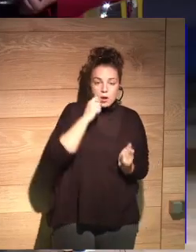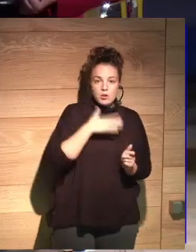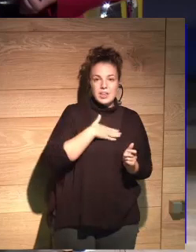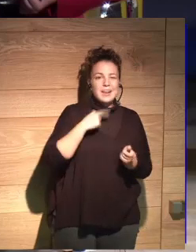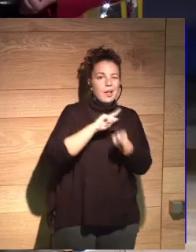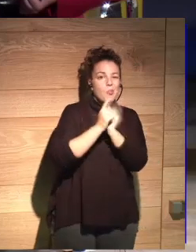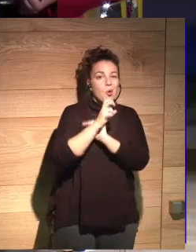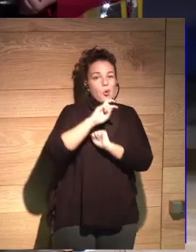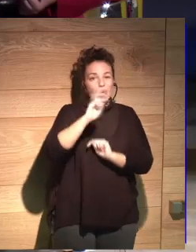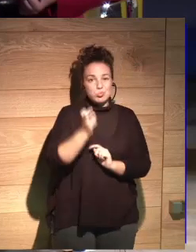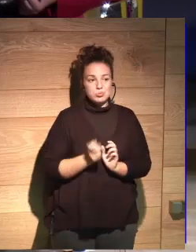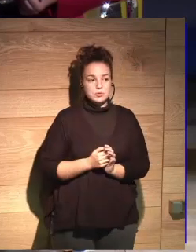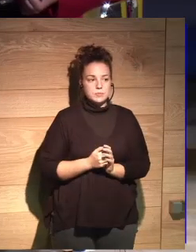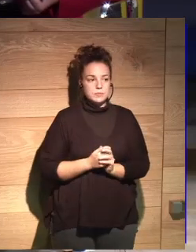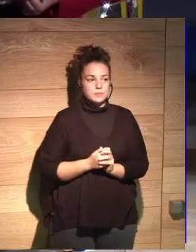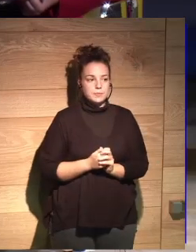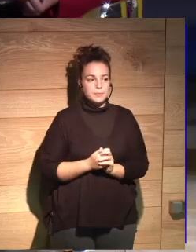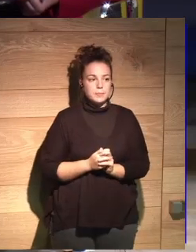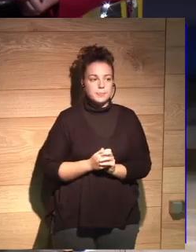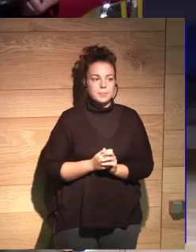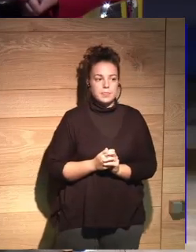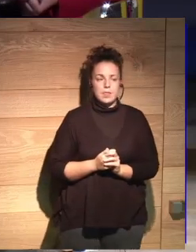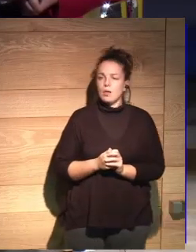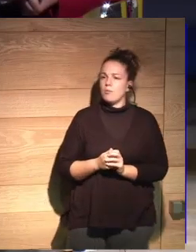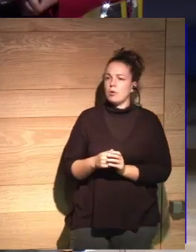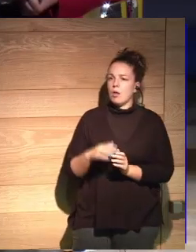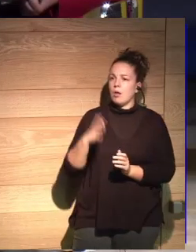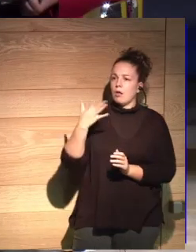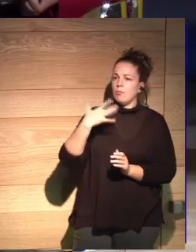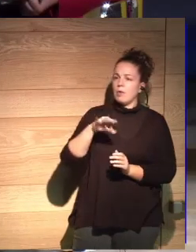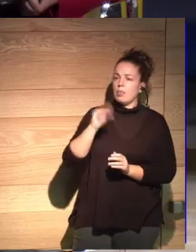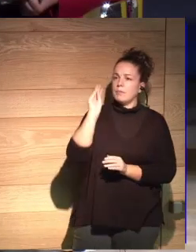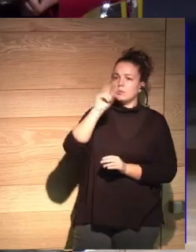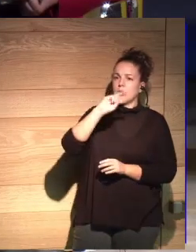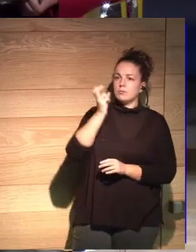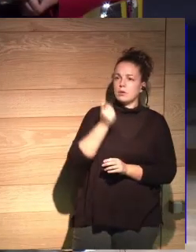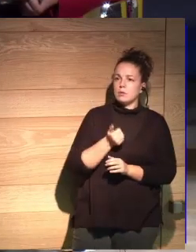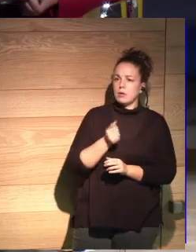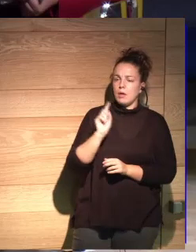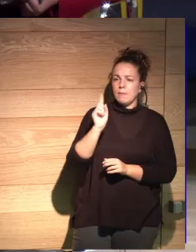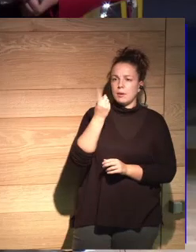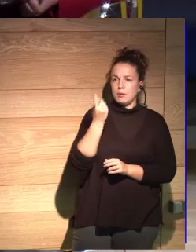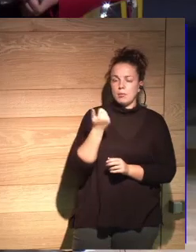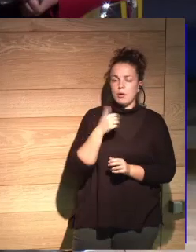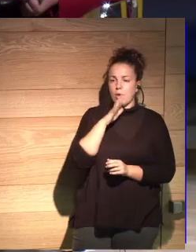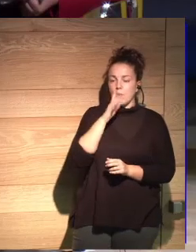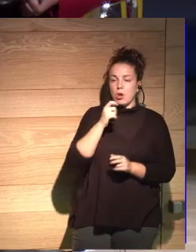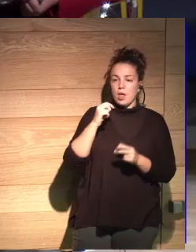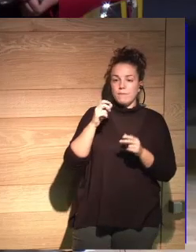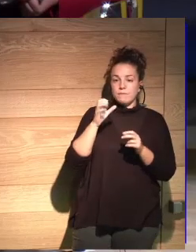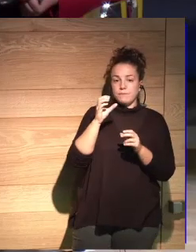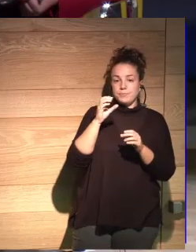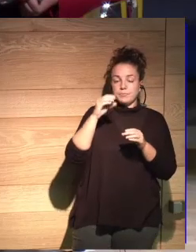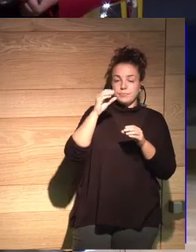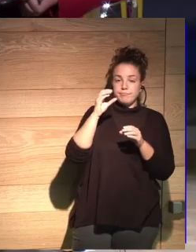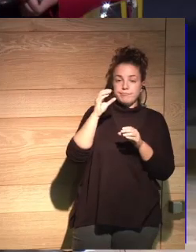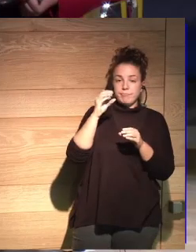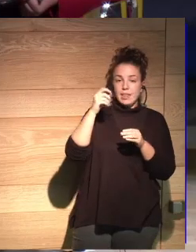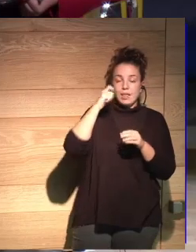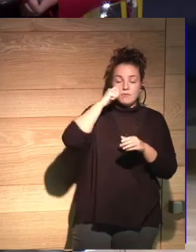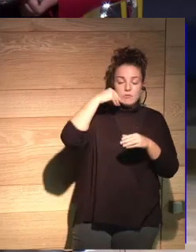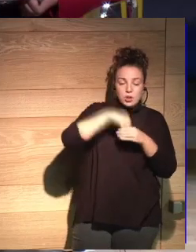Bueno, podemos seguir con... Well, we can continue with other questions, if you want. But from the biological point